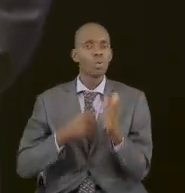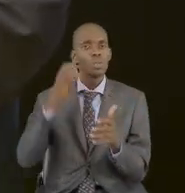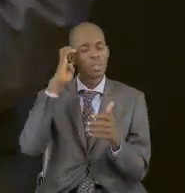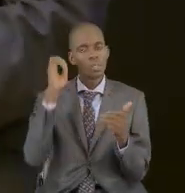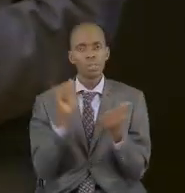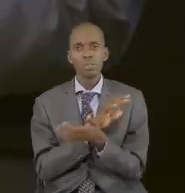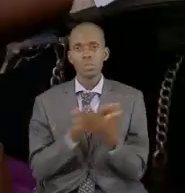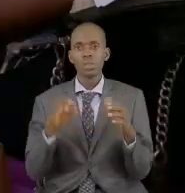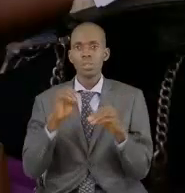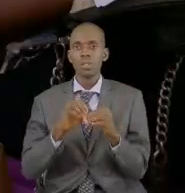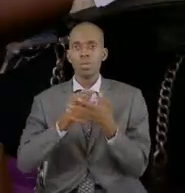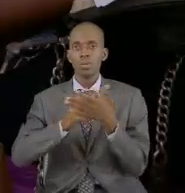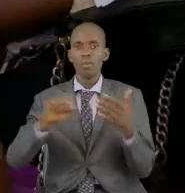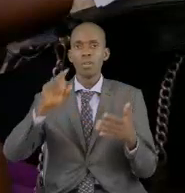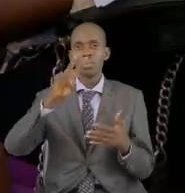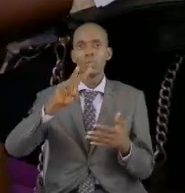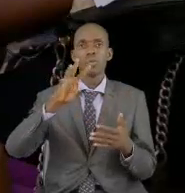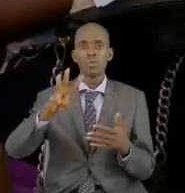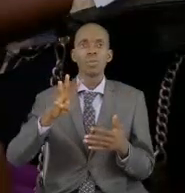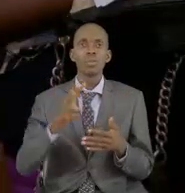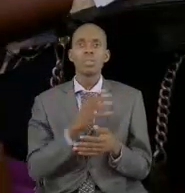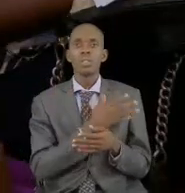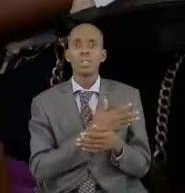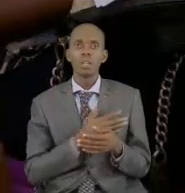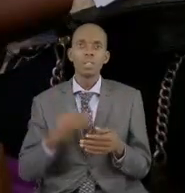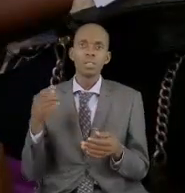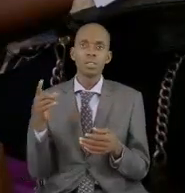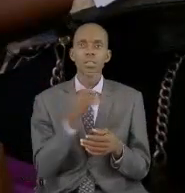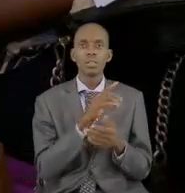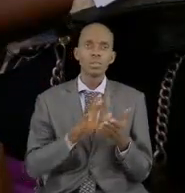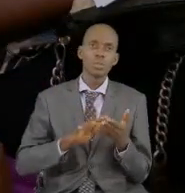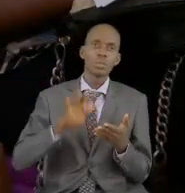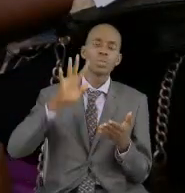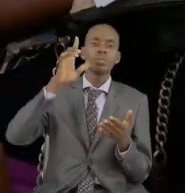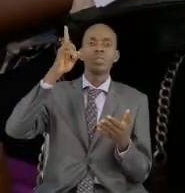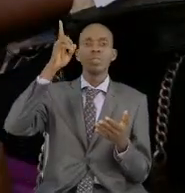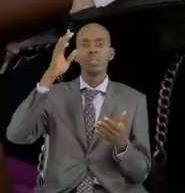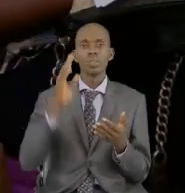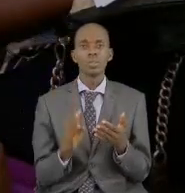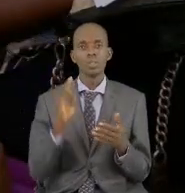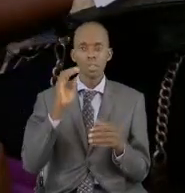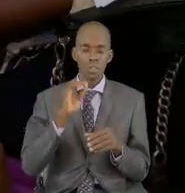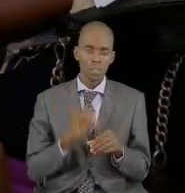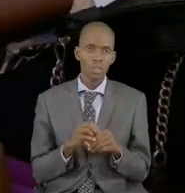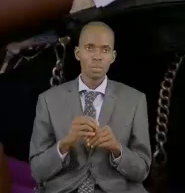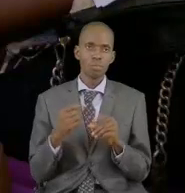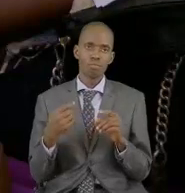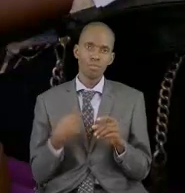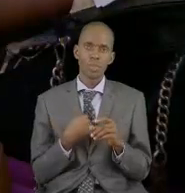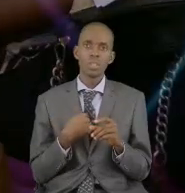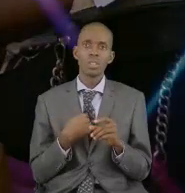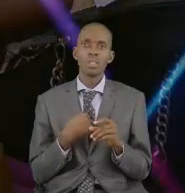verse 24, it says, and be glorified God in me. They didn't hang